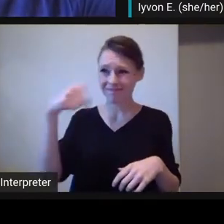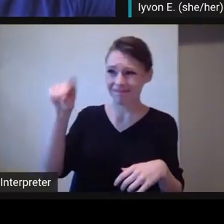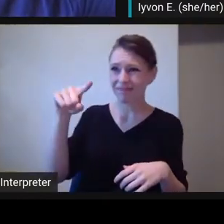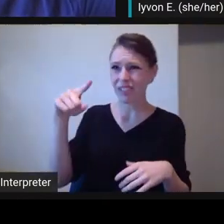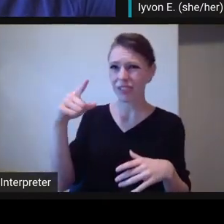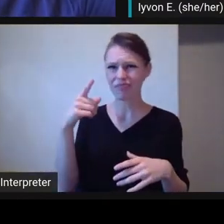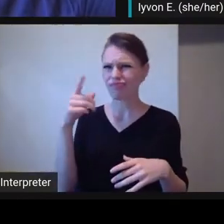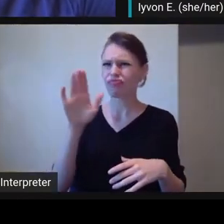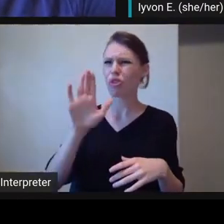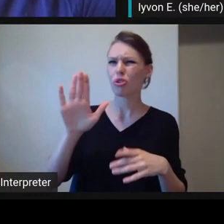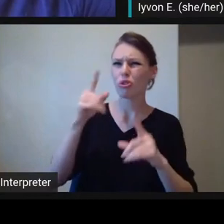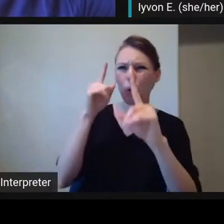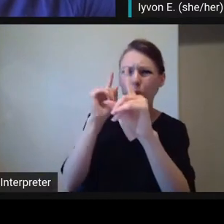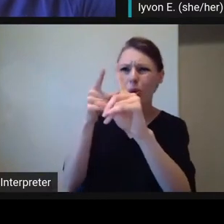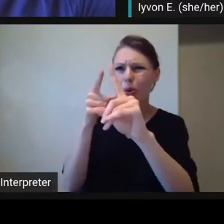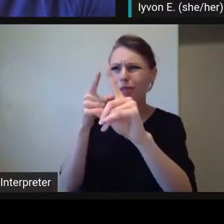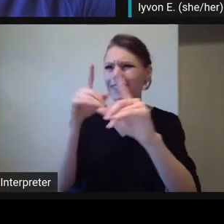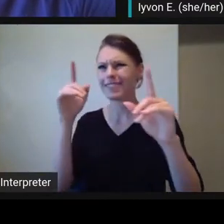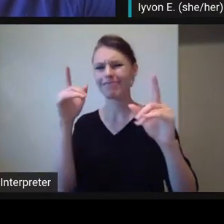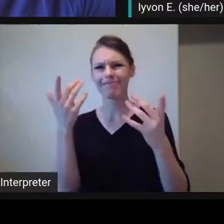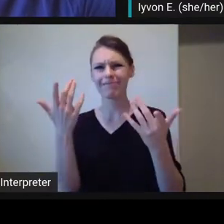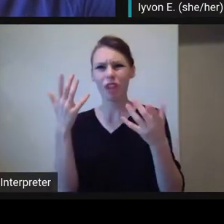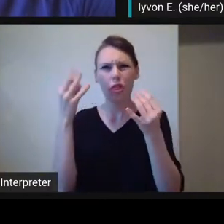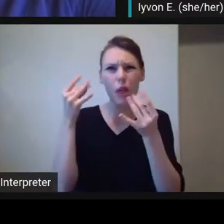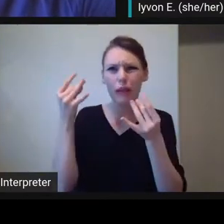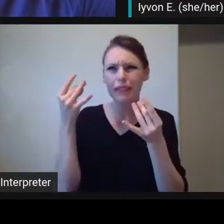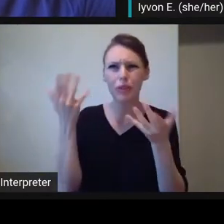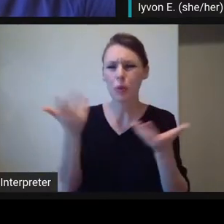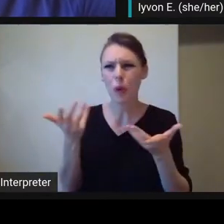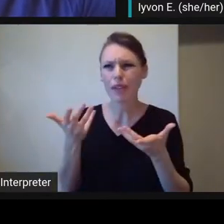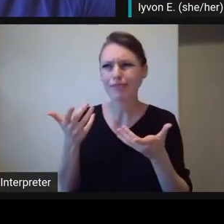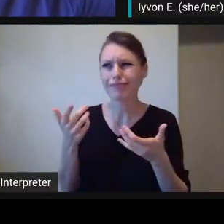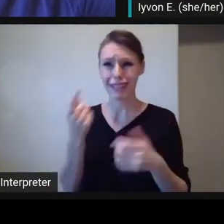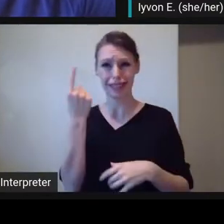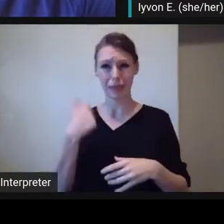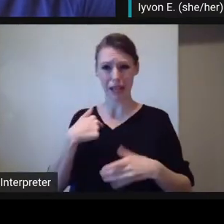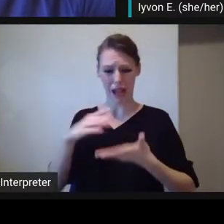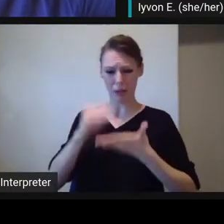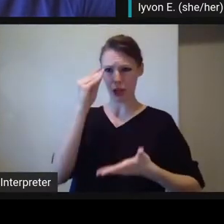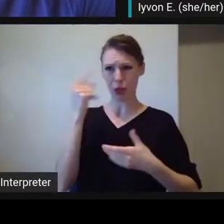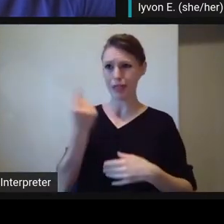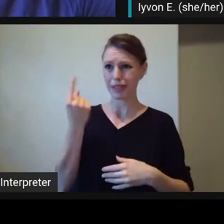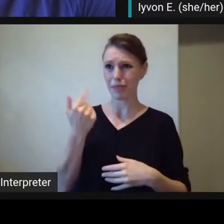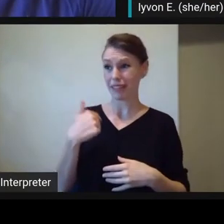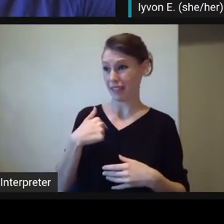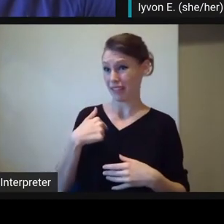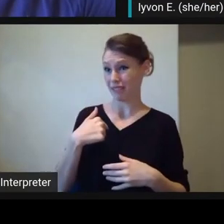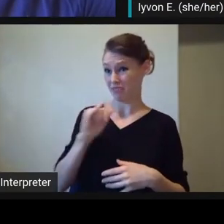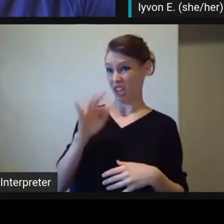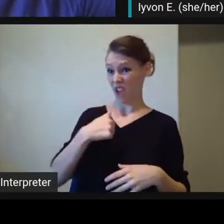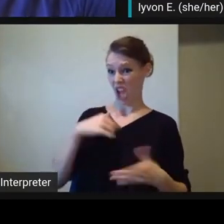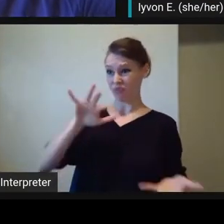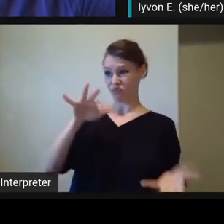this organization? Is this a project where I'm actually going to learn something? Is it a project, if I mess up, that I'm going to be